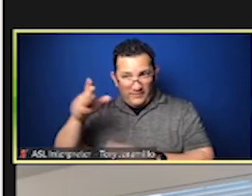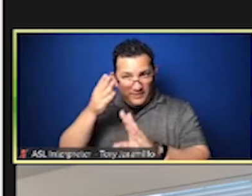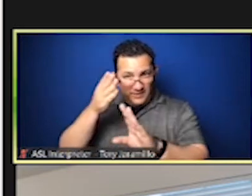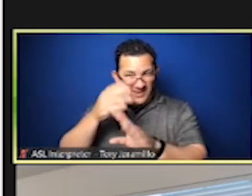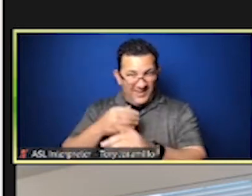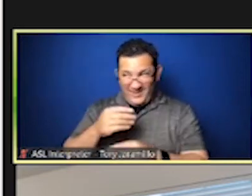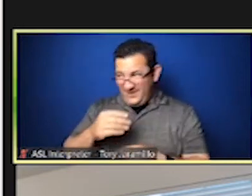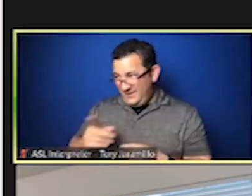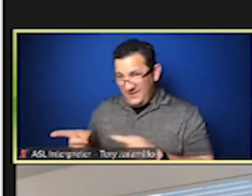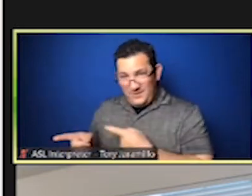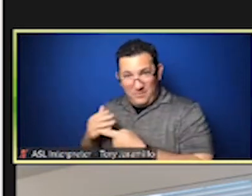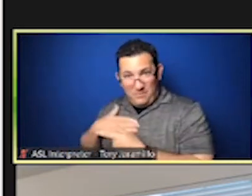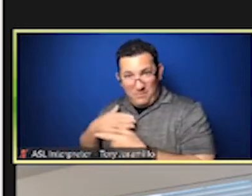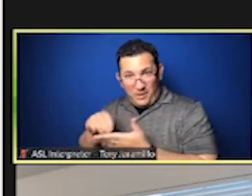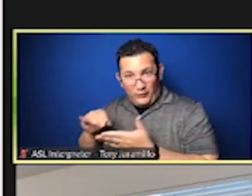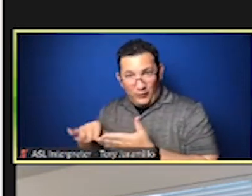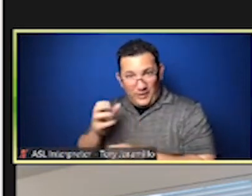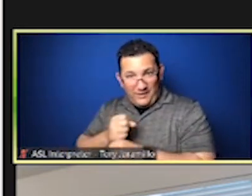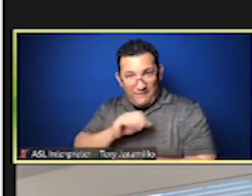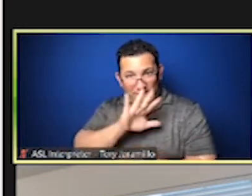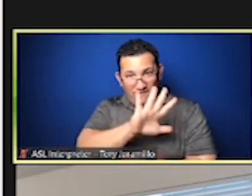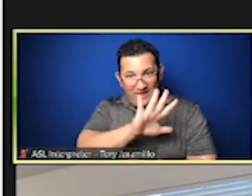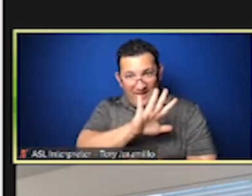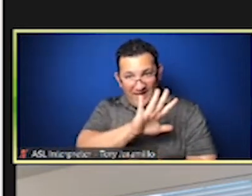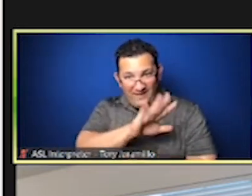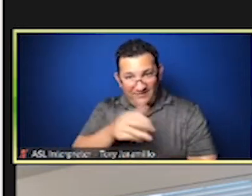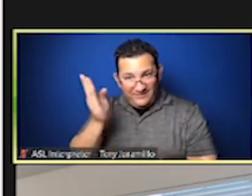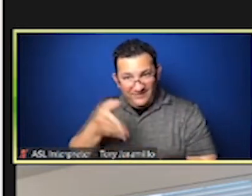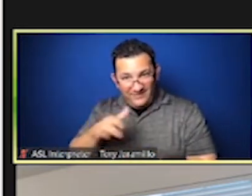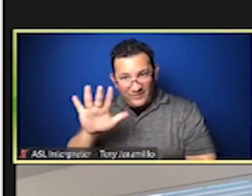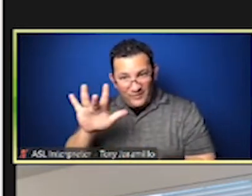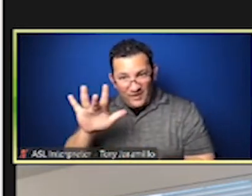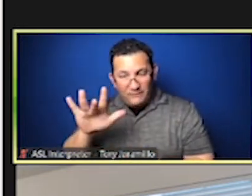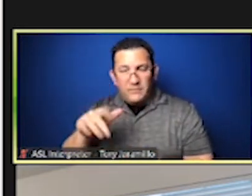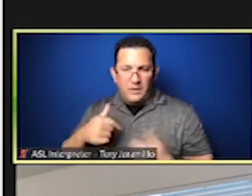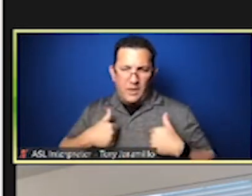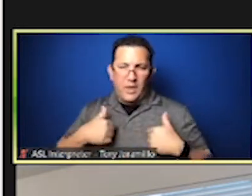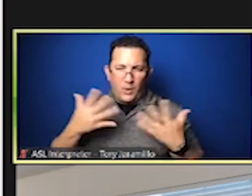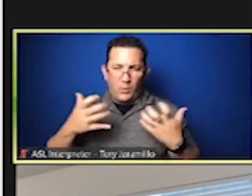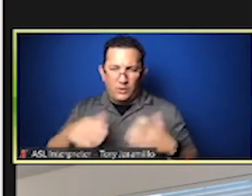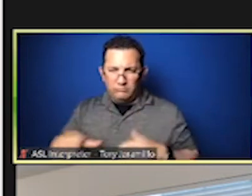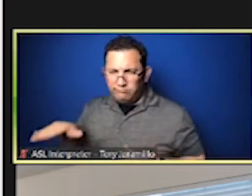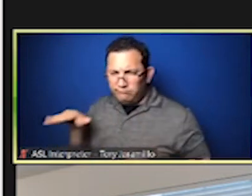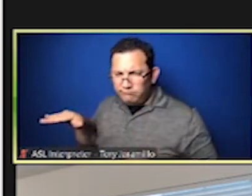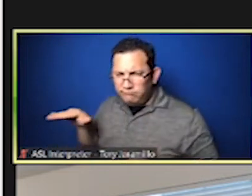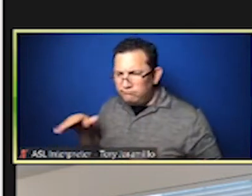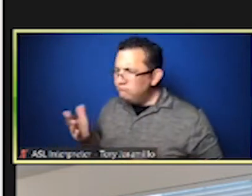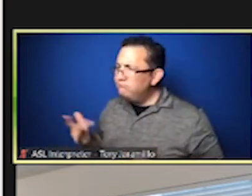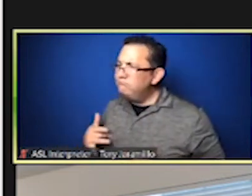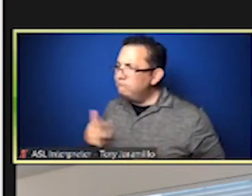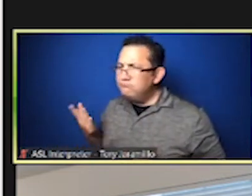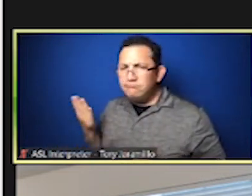5 points, those are the assignments that I want to ask my child about and take a look at.